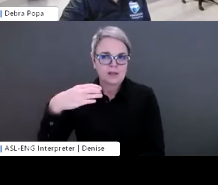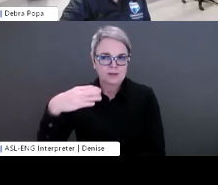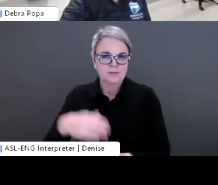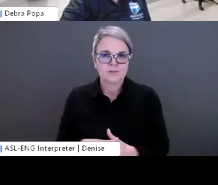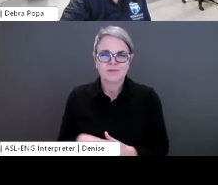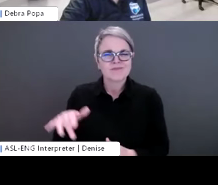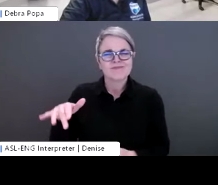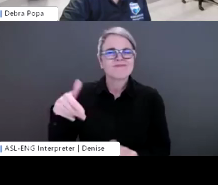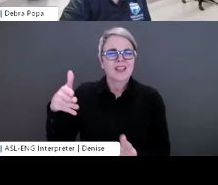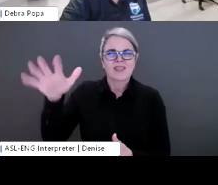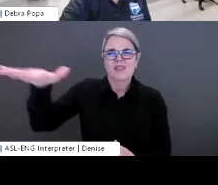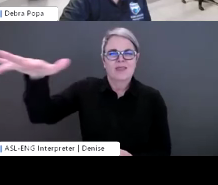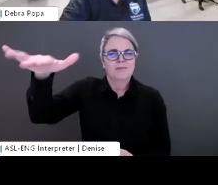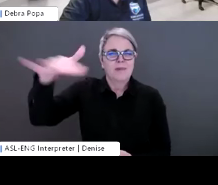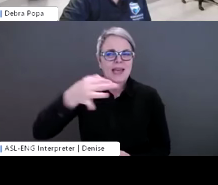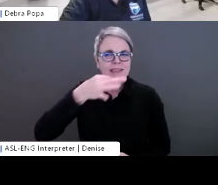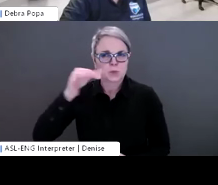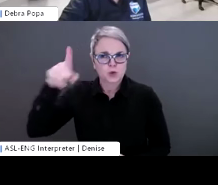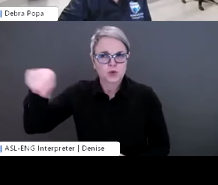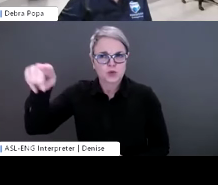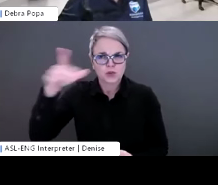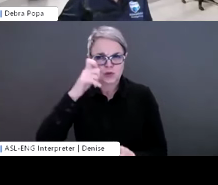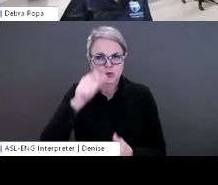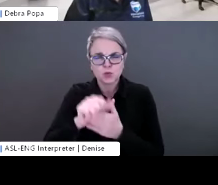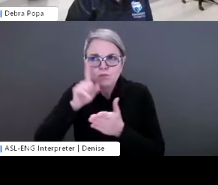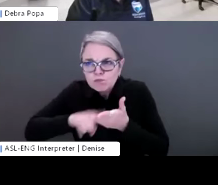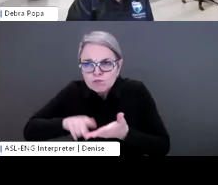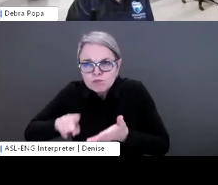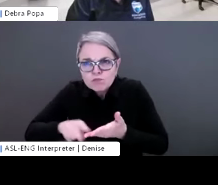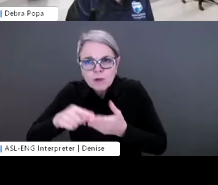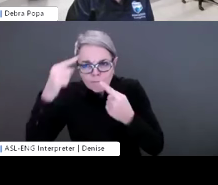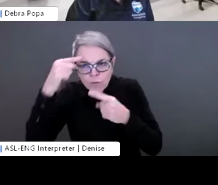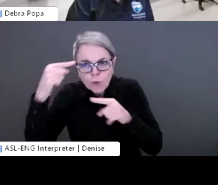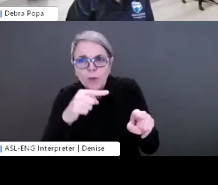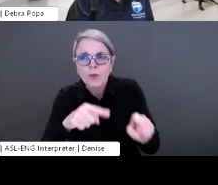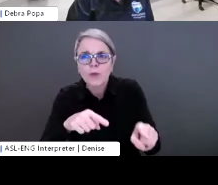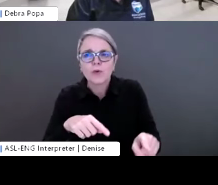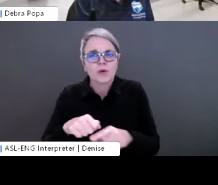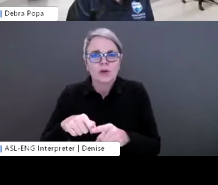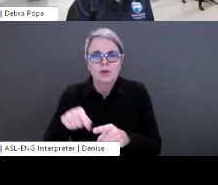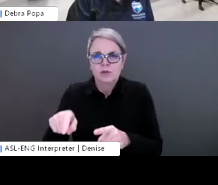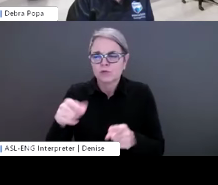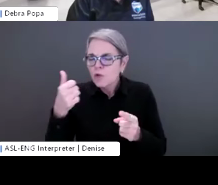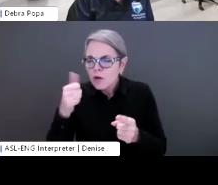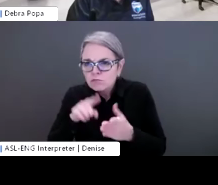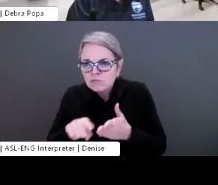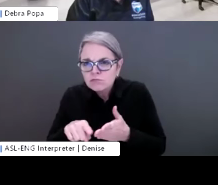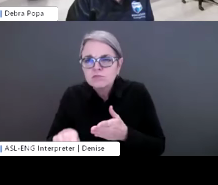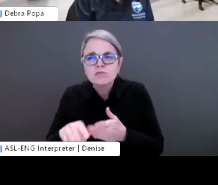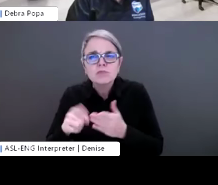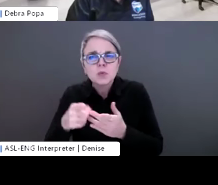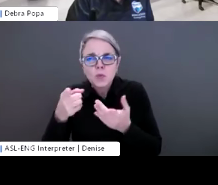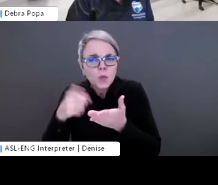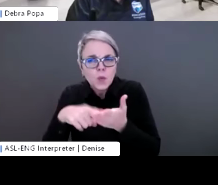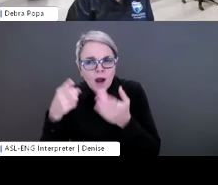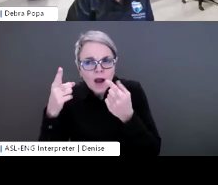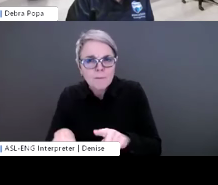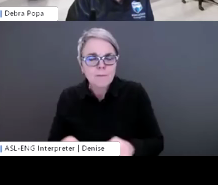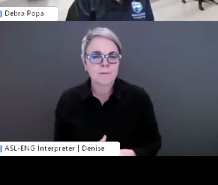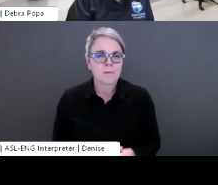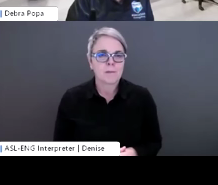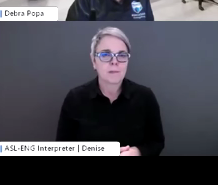experts investigate on your behalf to see what the harm might have been. And in so doing, you've done pretty